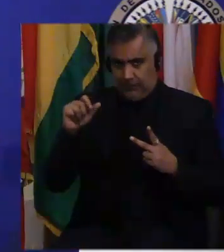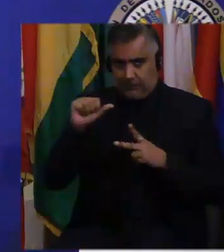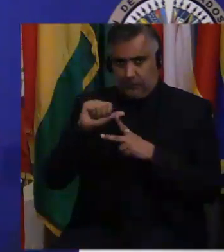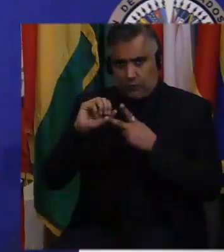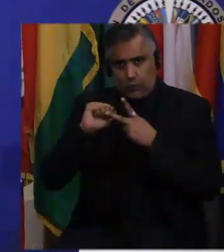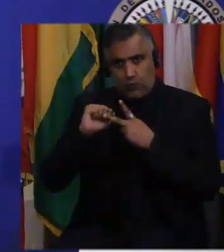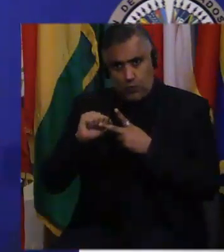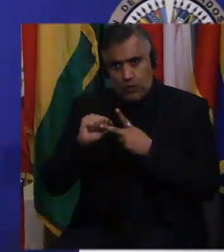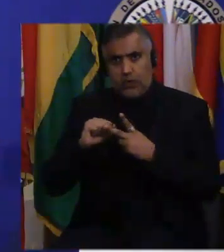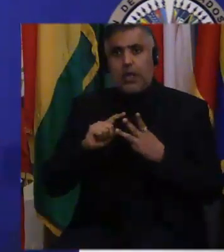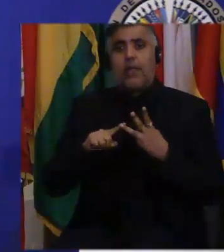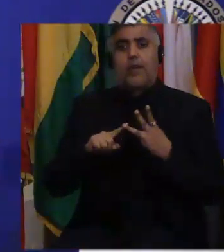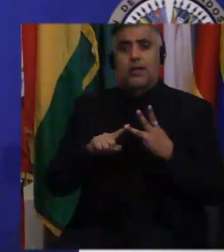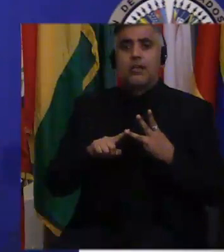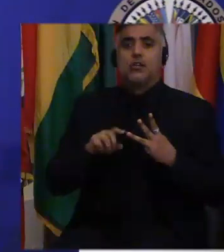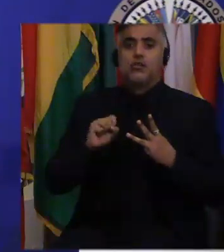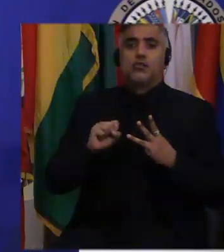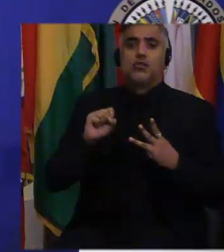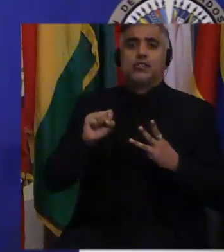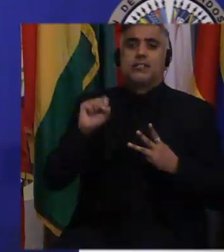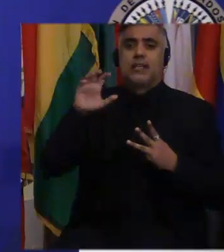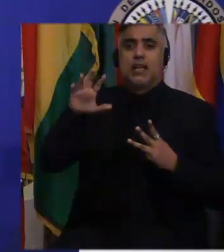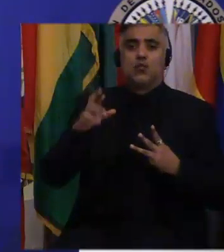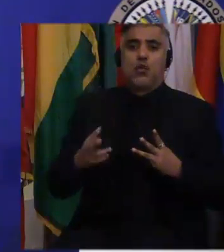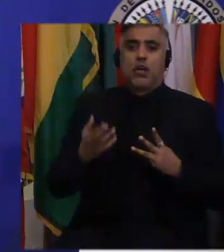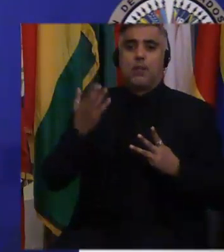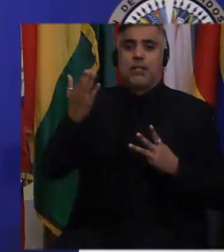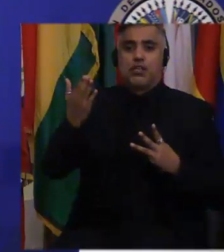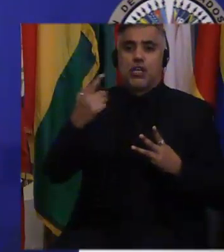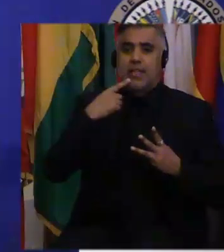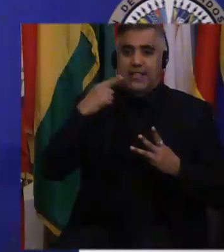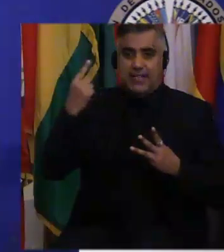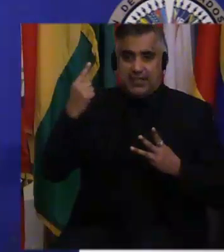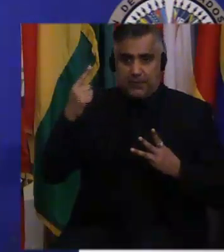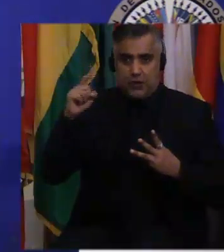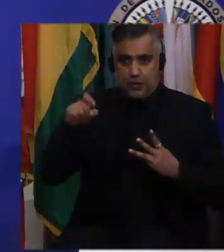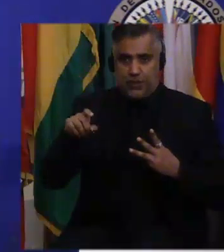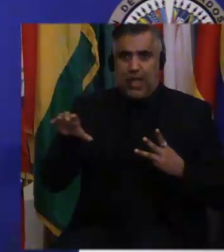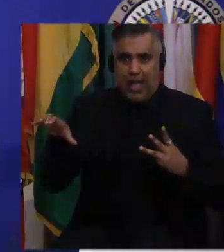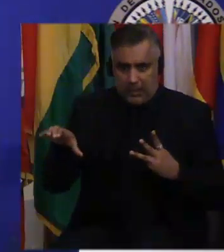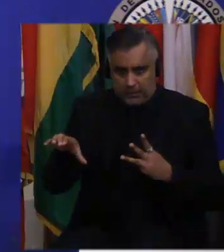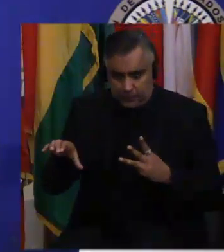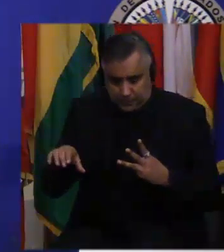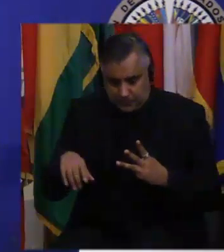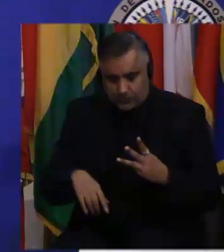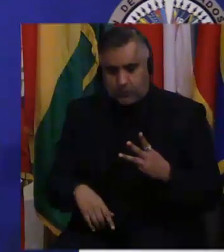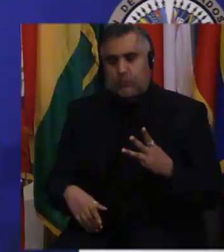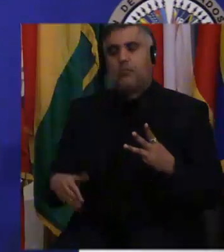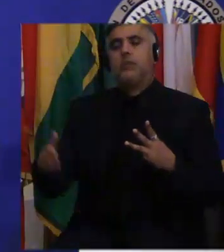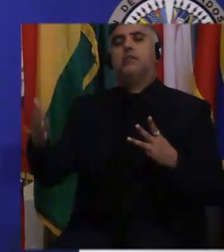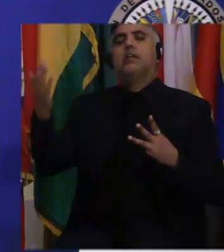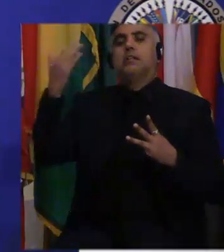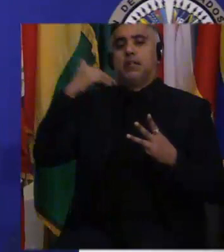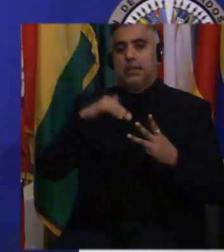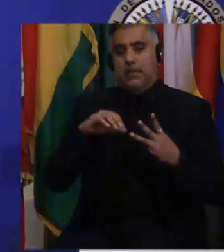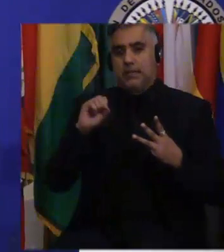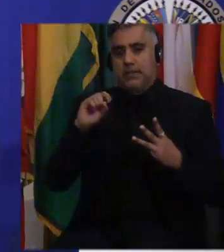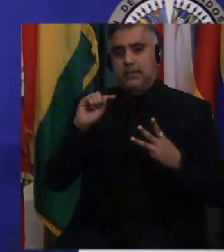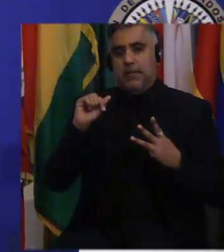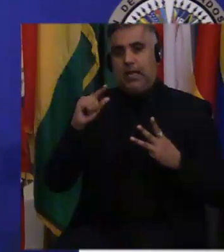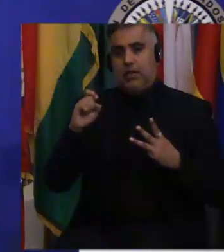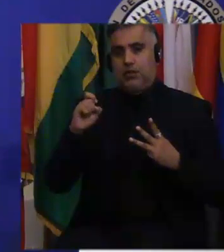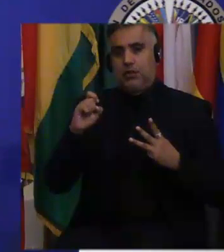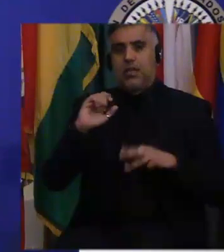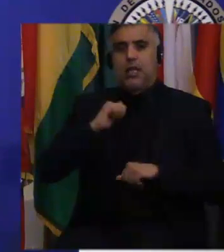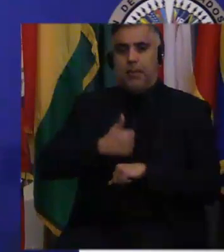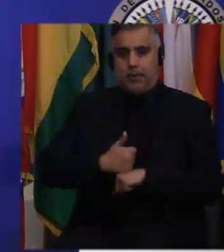jointly, and then to set recommendation that is really something that should be acted upon. Then the next stage is implementation. And